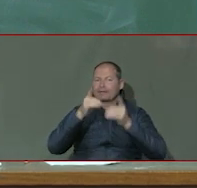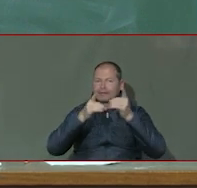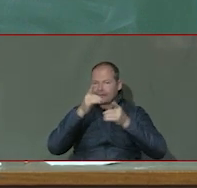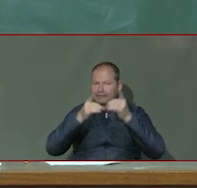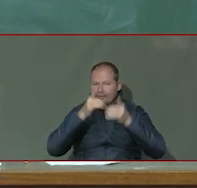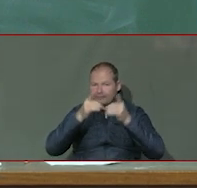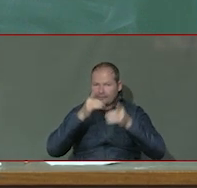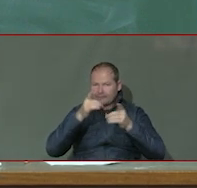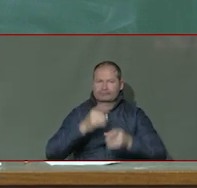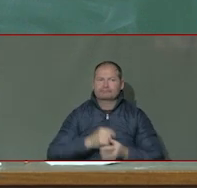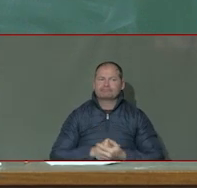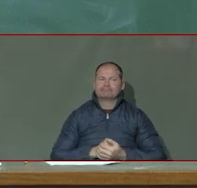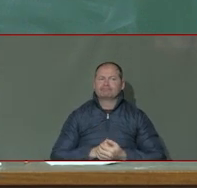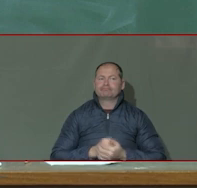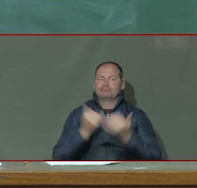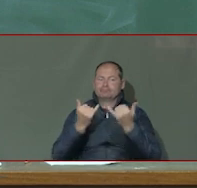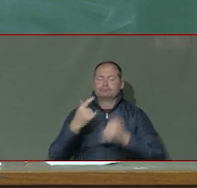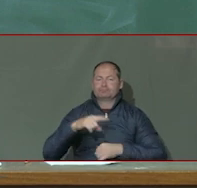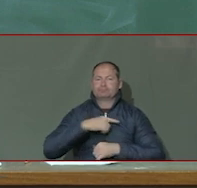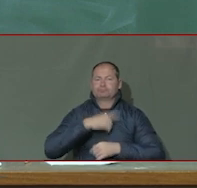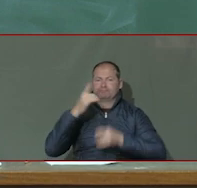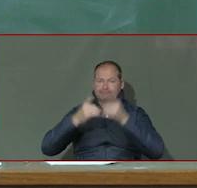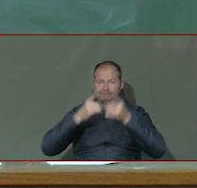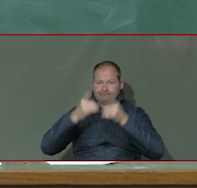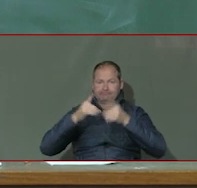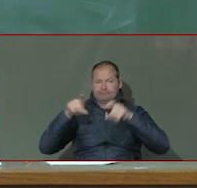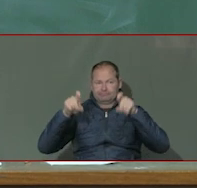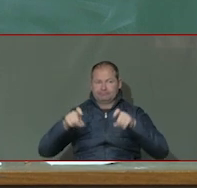determine the equation of BE.